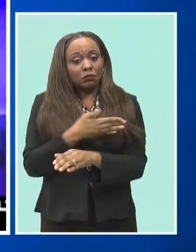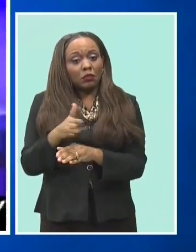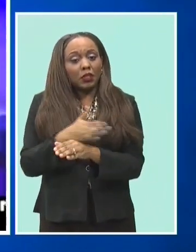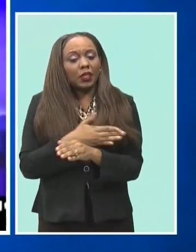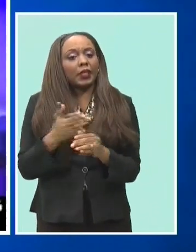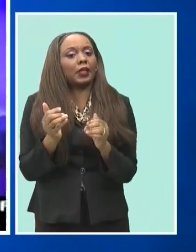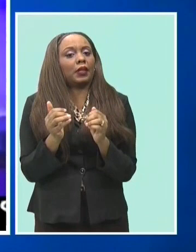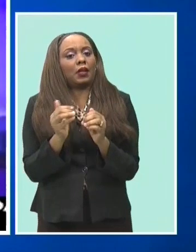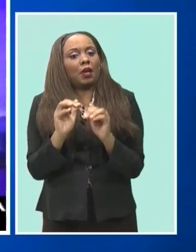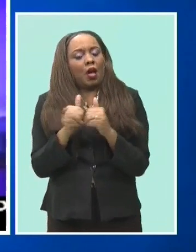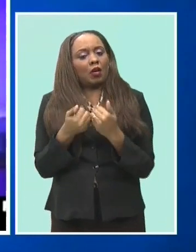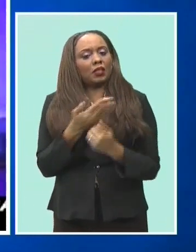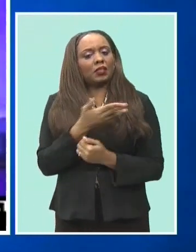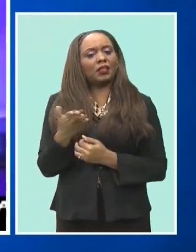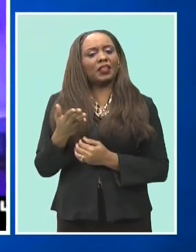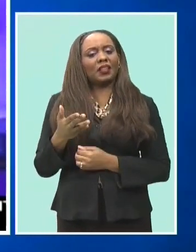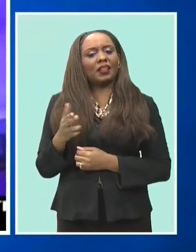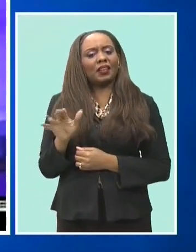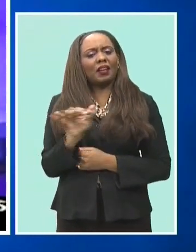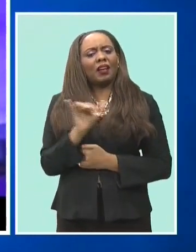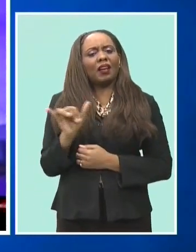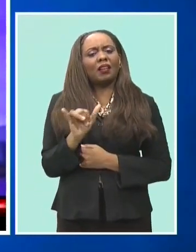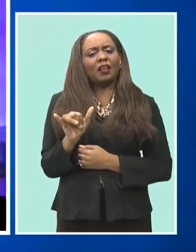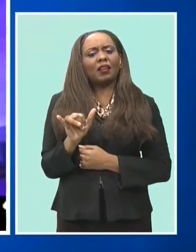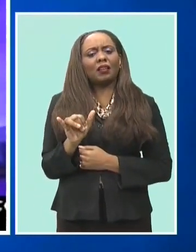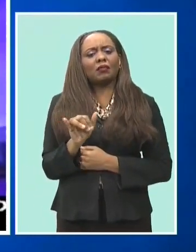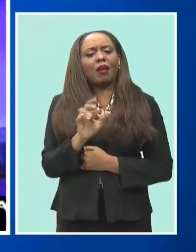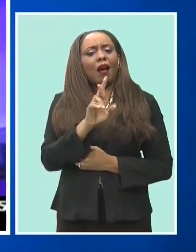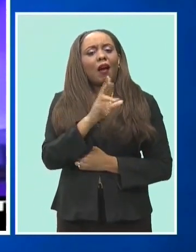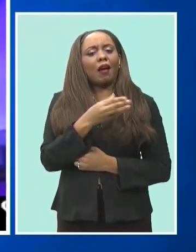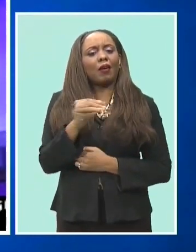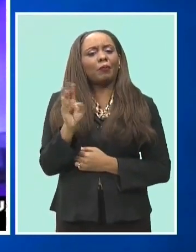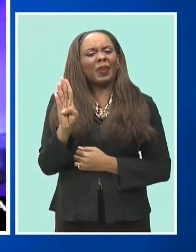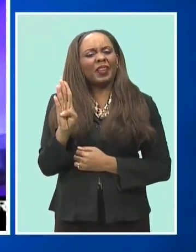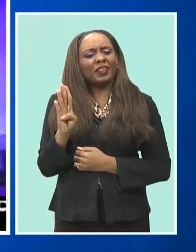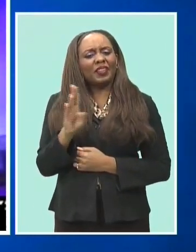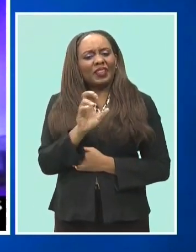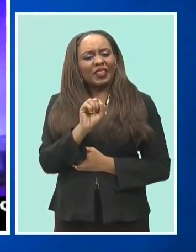anthem in this manner, as she opened the Dimanche Gras show with a similar performance.